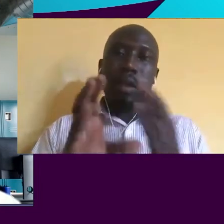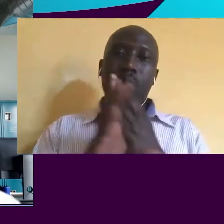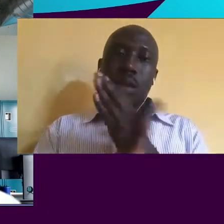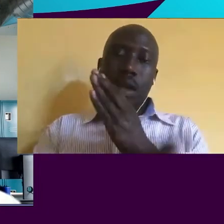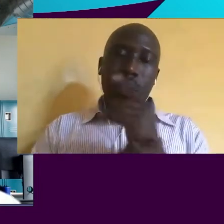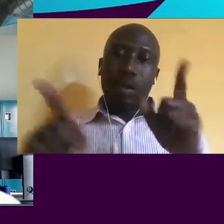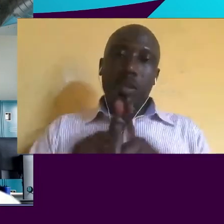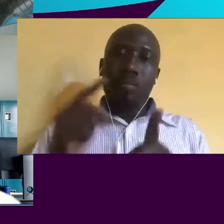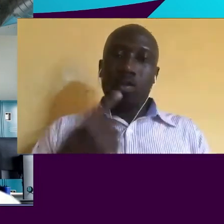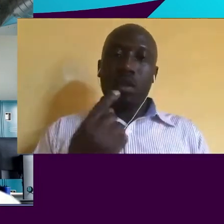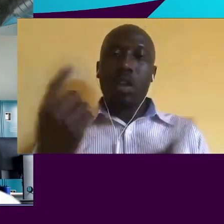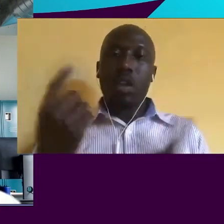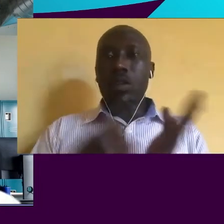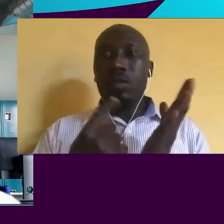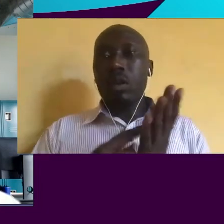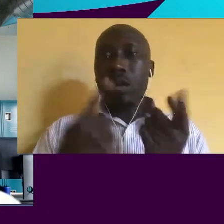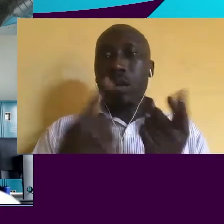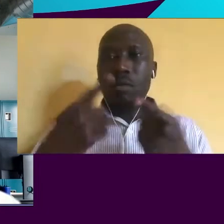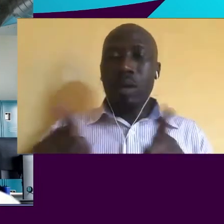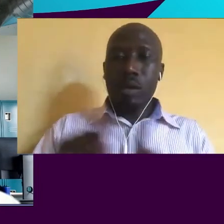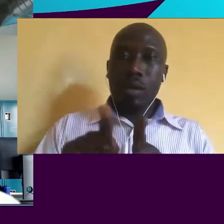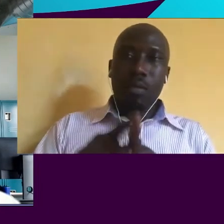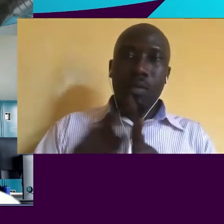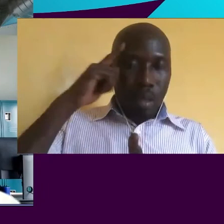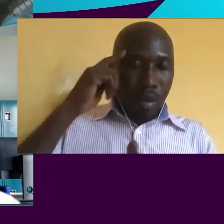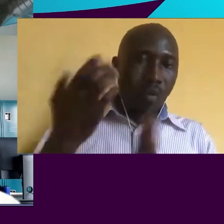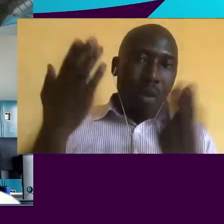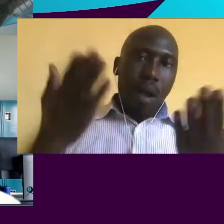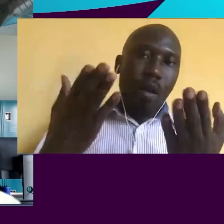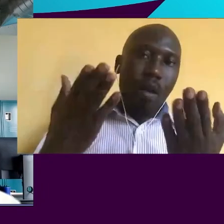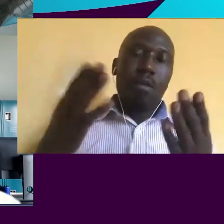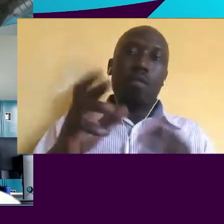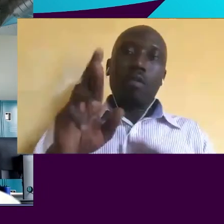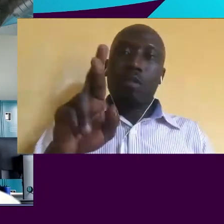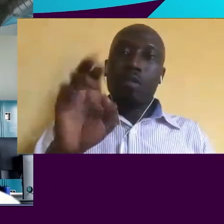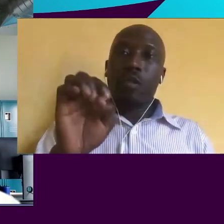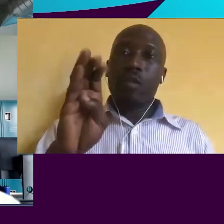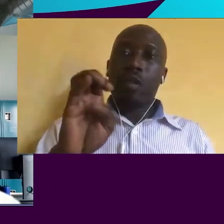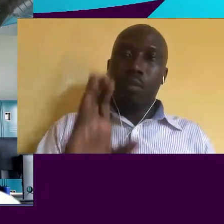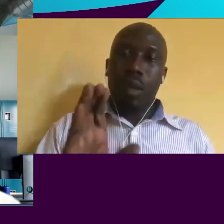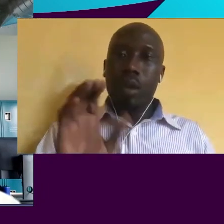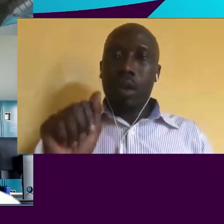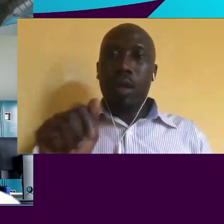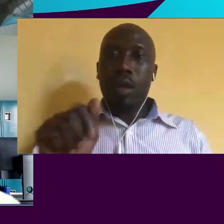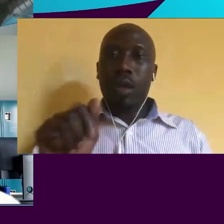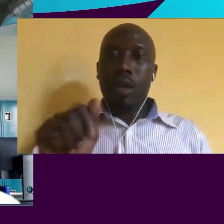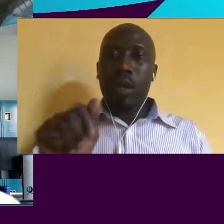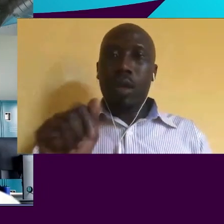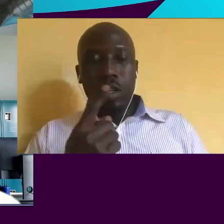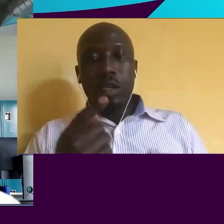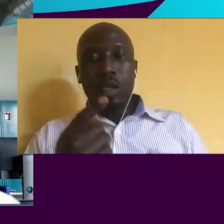Uganda. I think we heard from Rebecca earlier on when she said that there is only